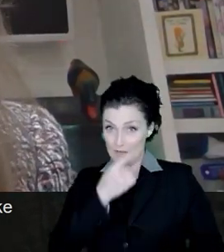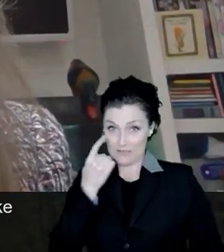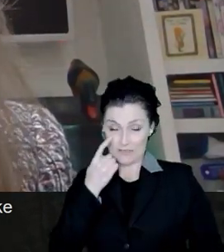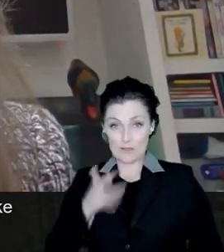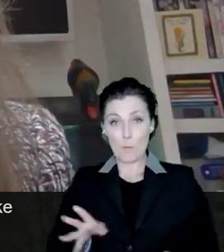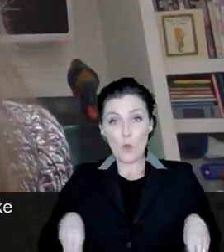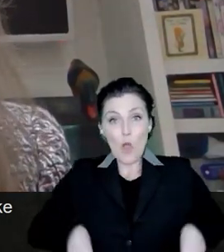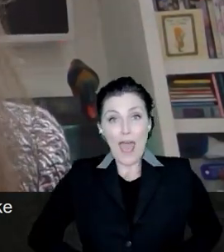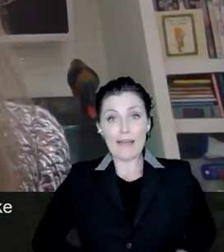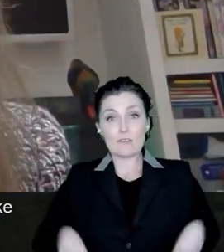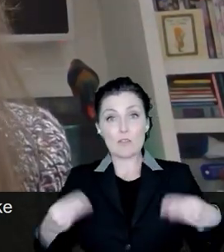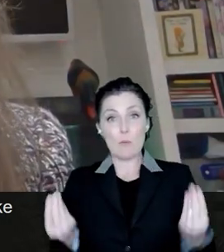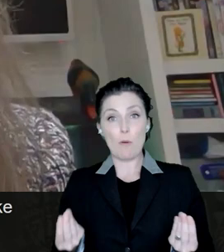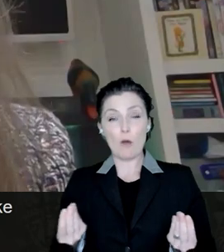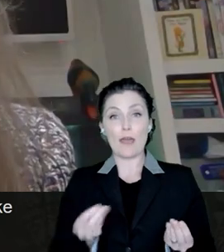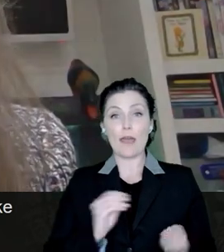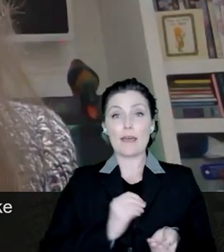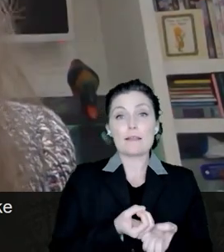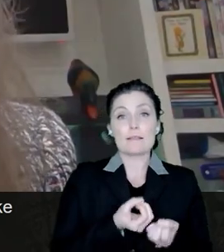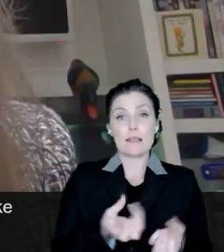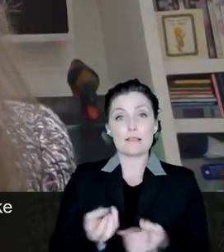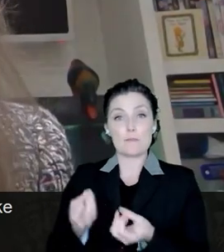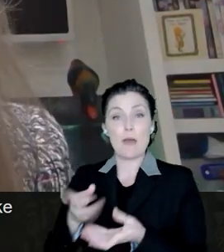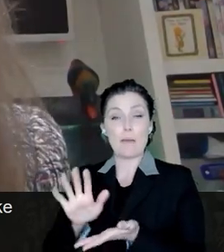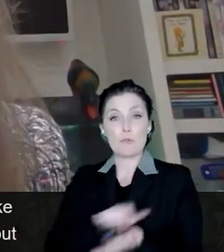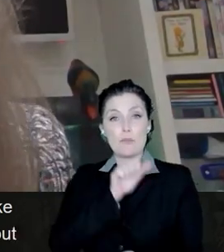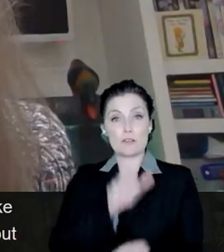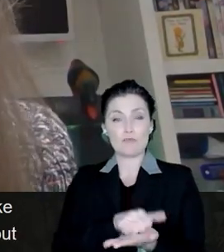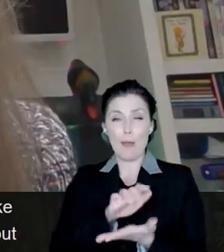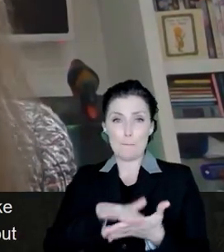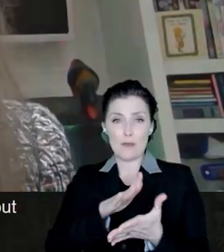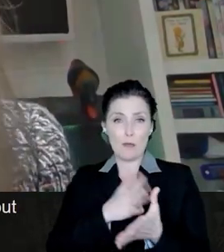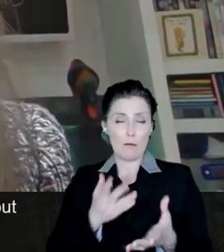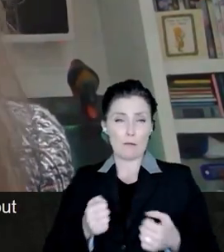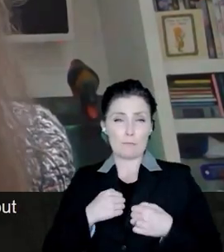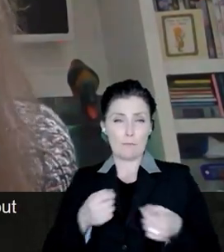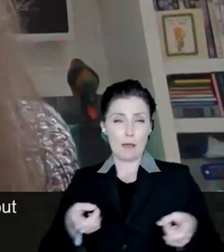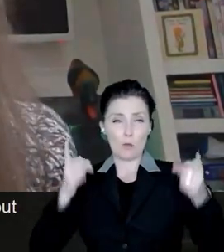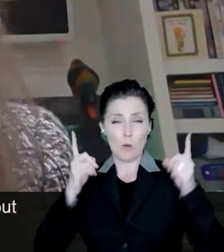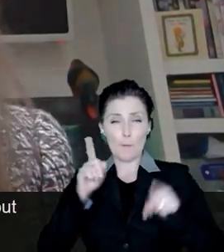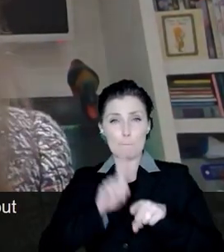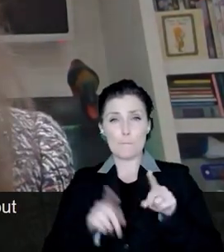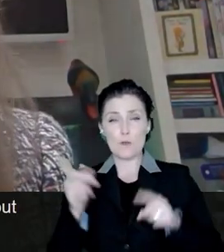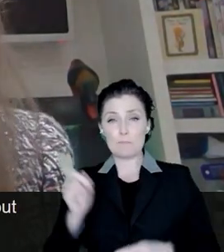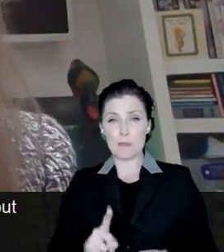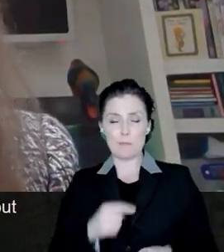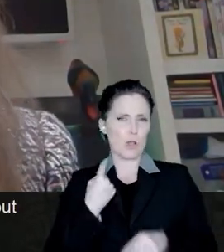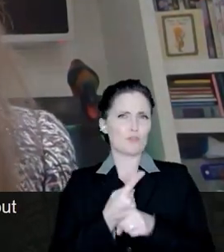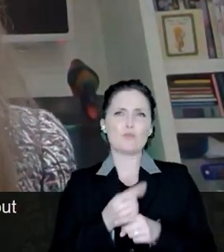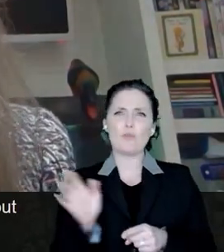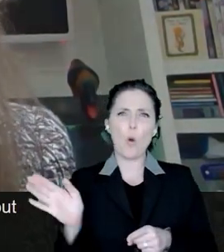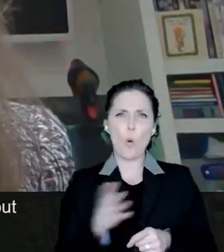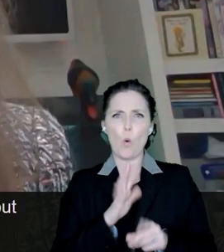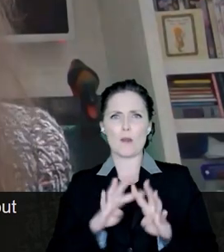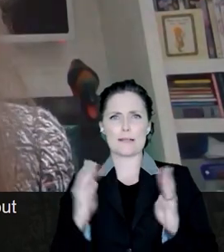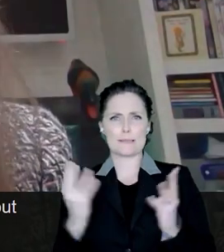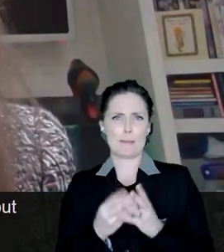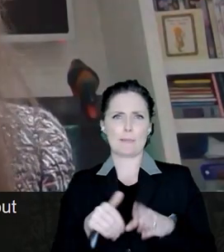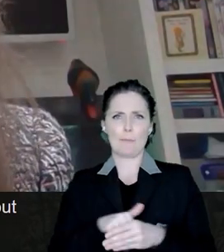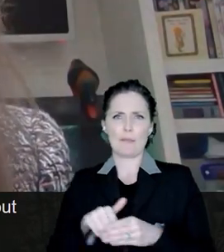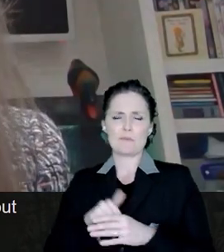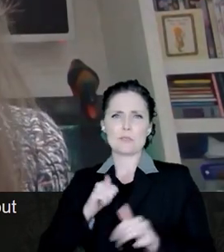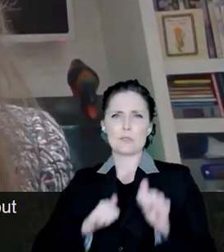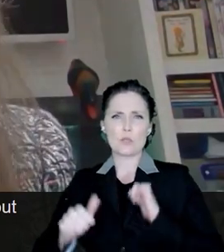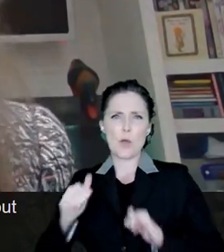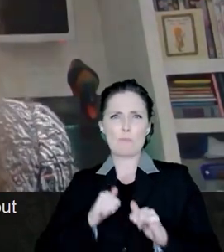and put things right because, my God, most people on this call, and I talk for all Assembly members, would be so proud to have